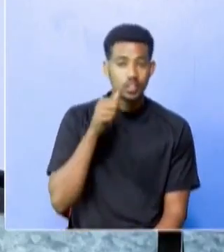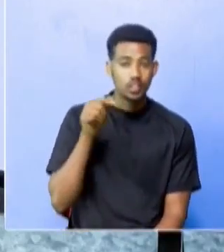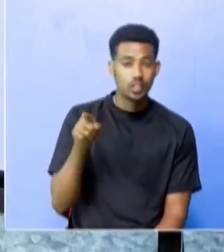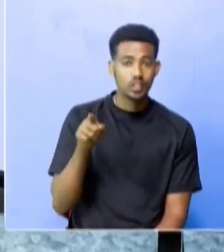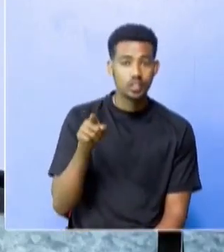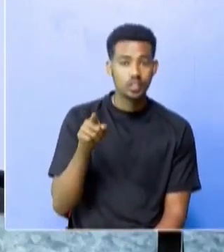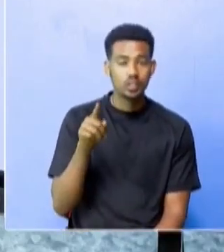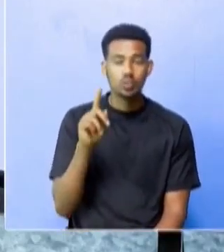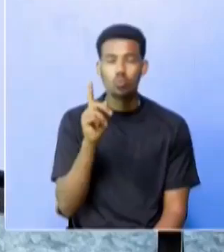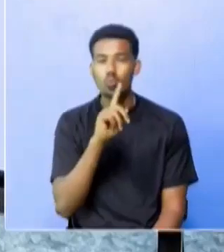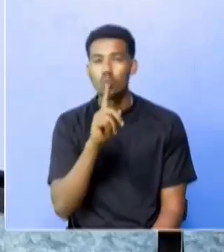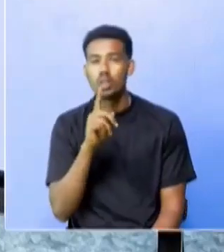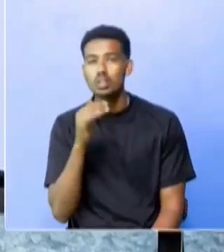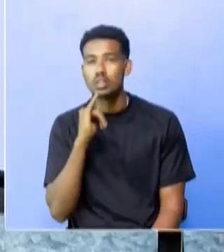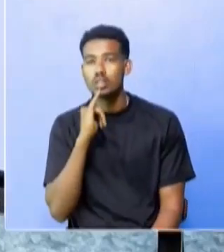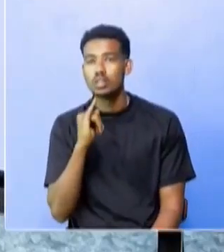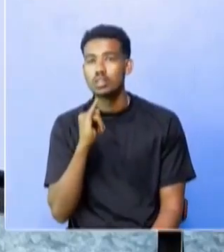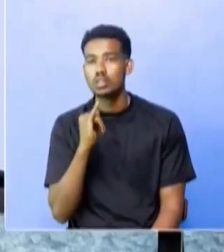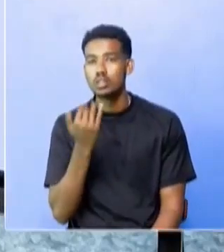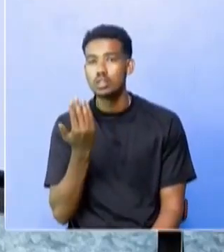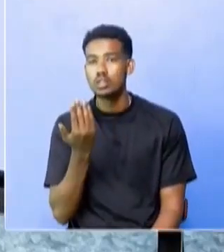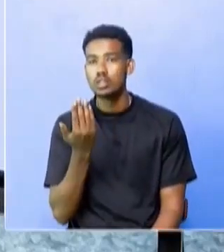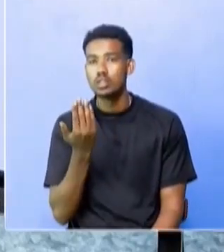what is